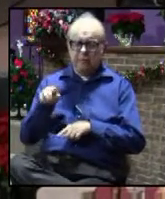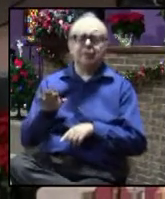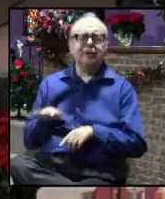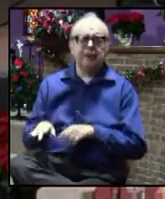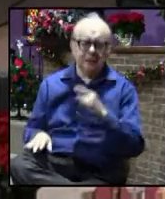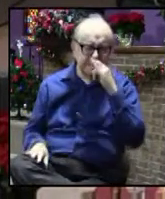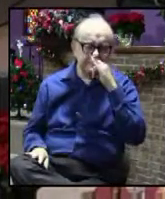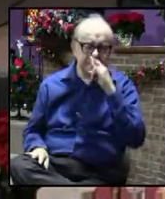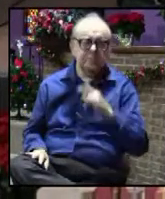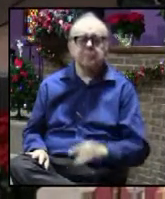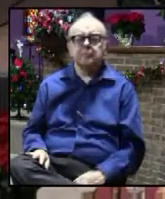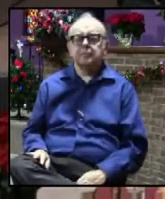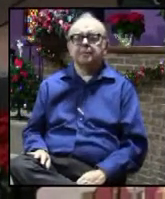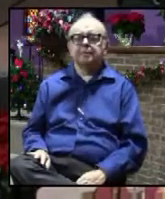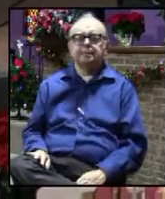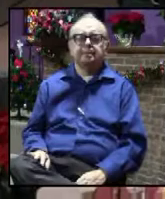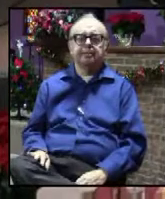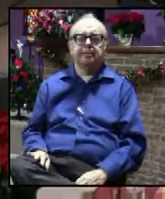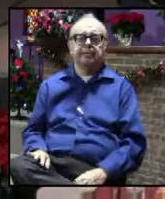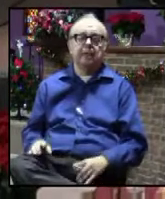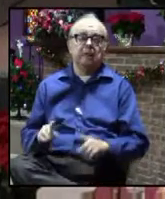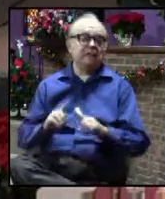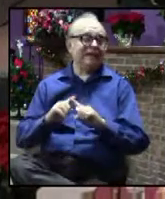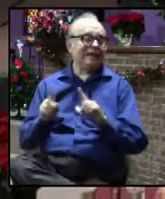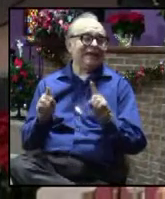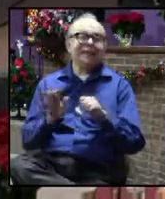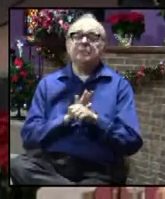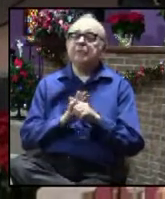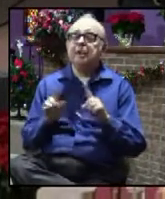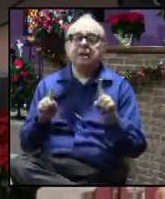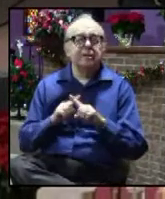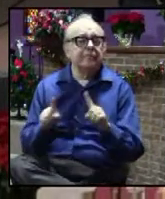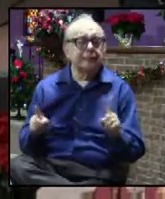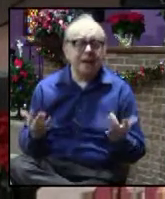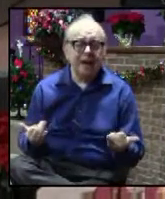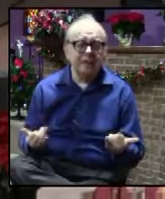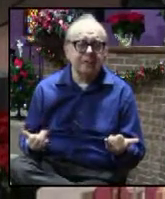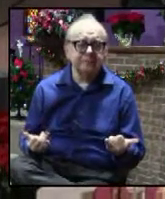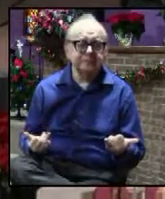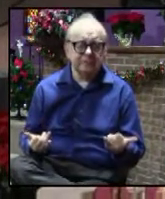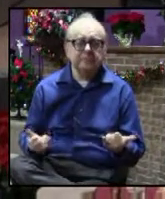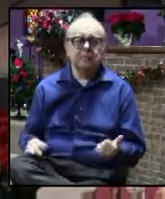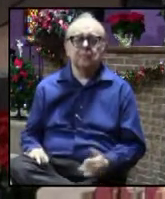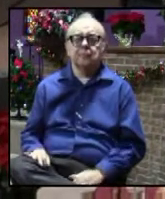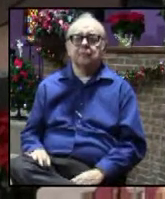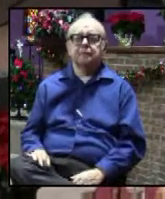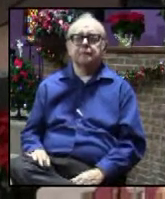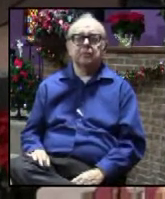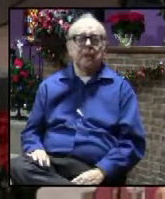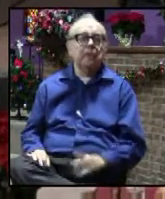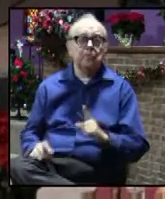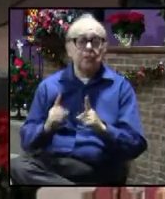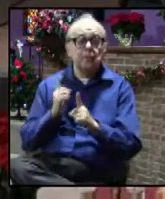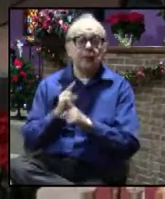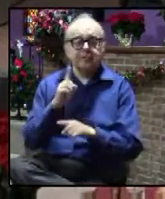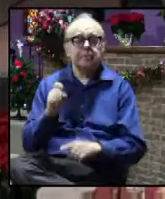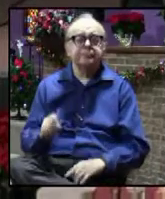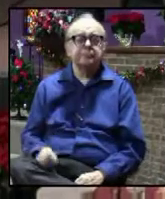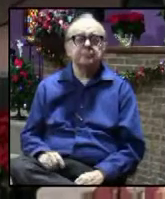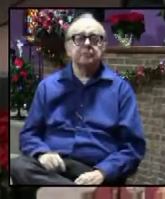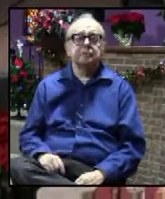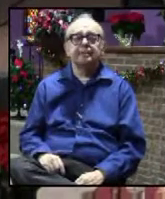kid, it is totally different Amen. than what it is today. Is it not? Yes.